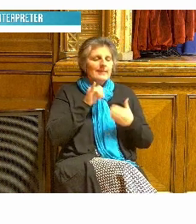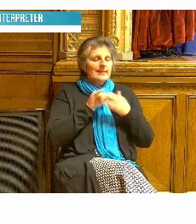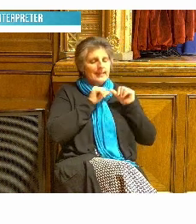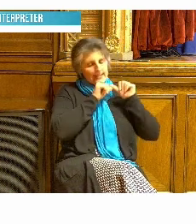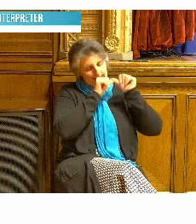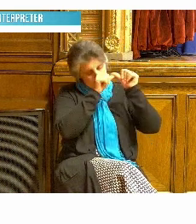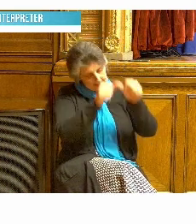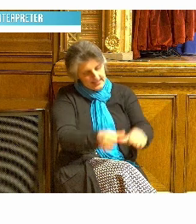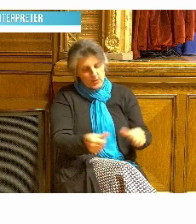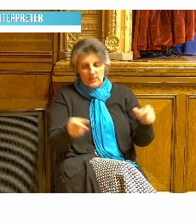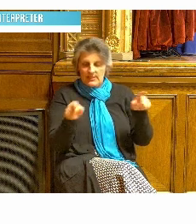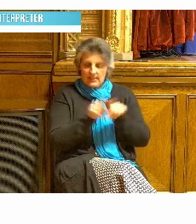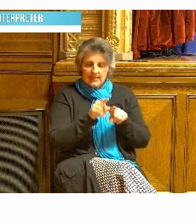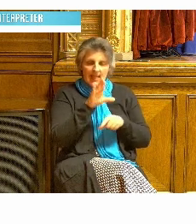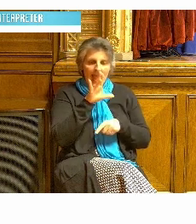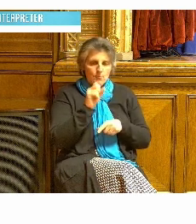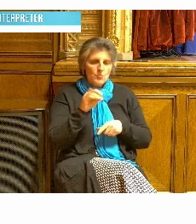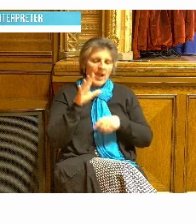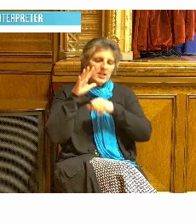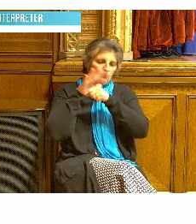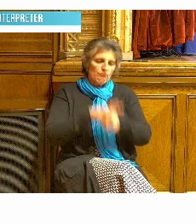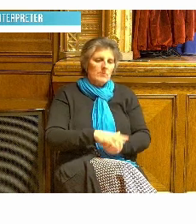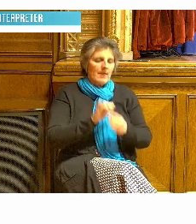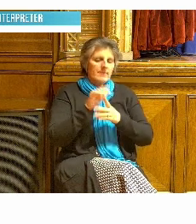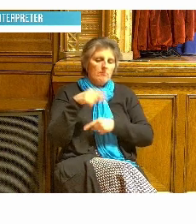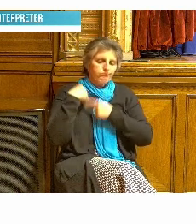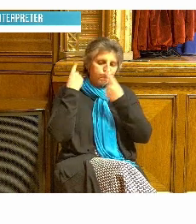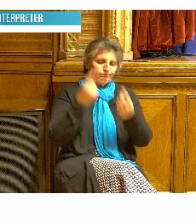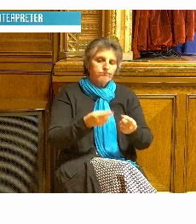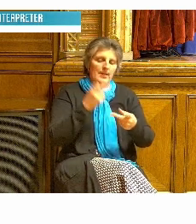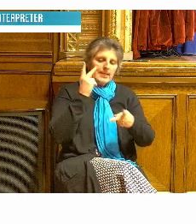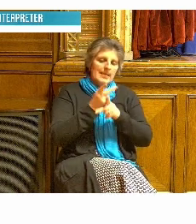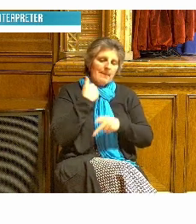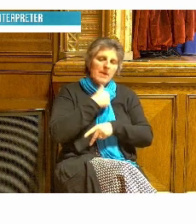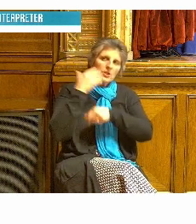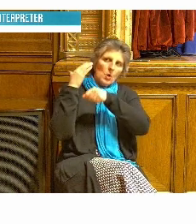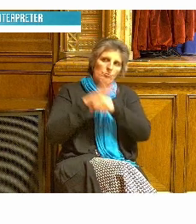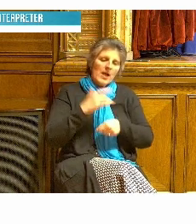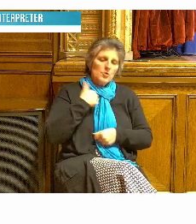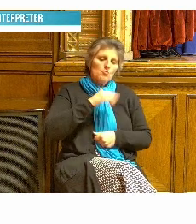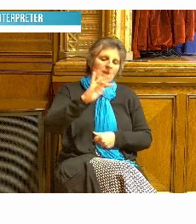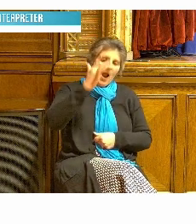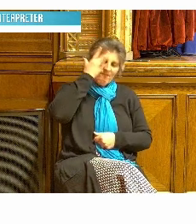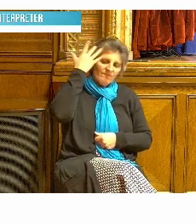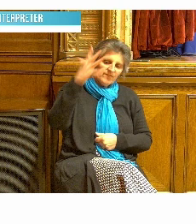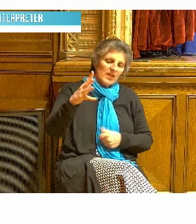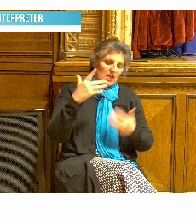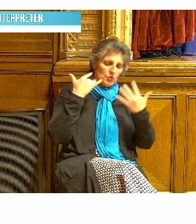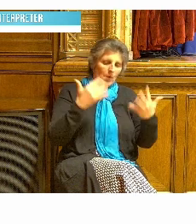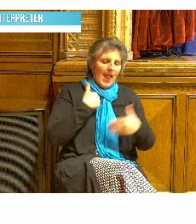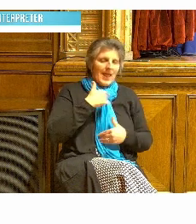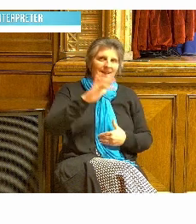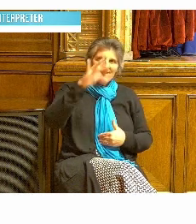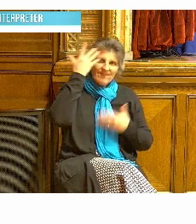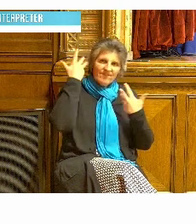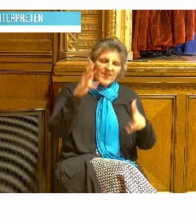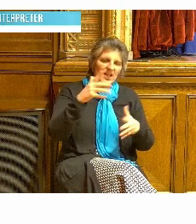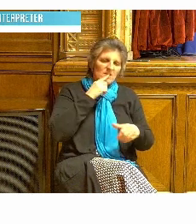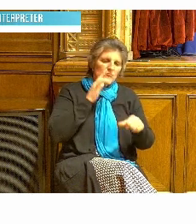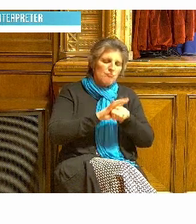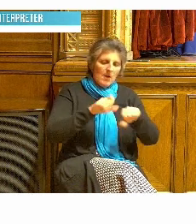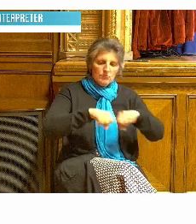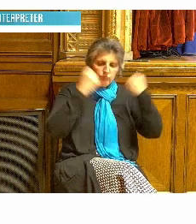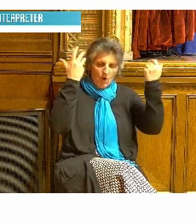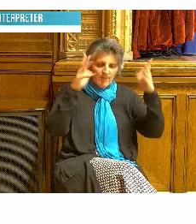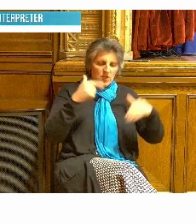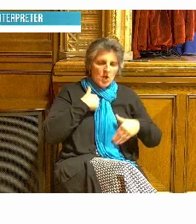of the same racist structures that have always sought to keep us oppressed. We are tired of waiting. We are tired of broken promises.